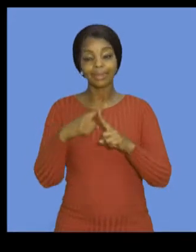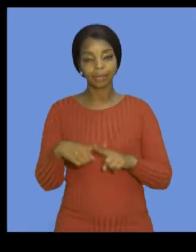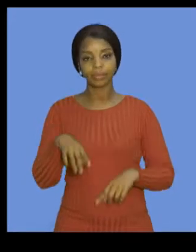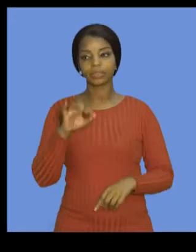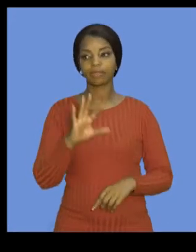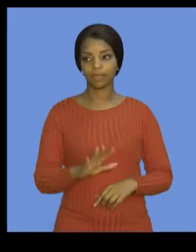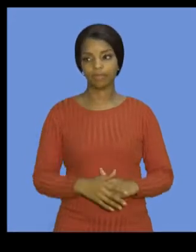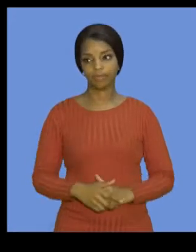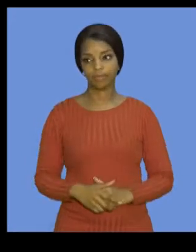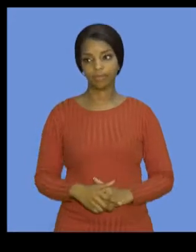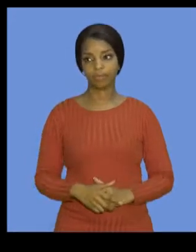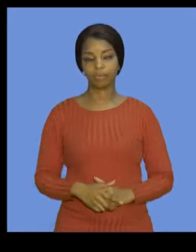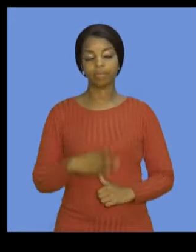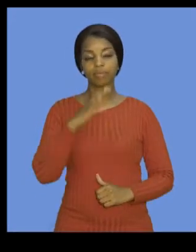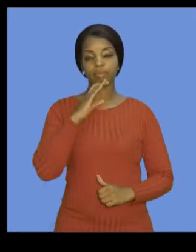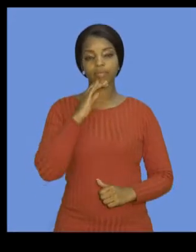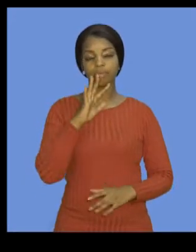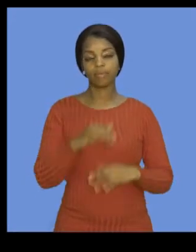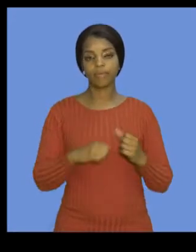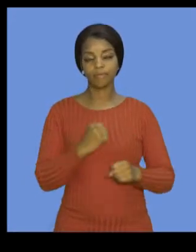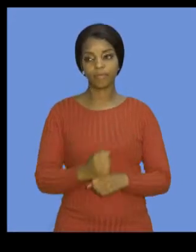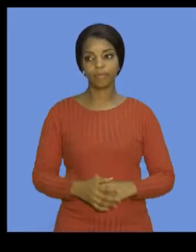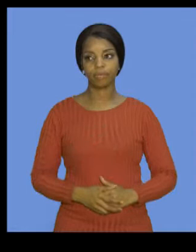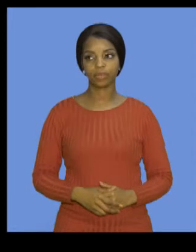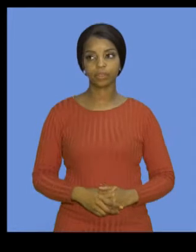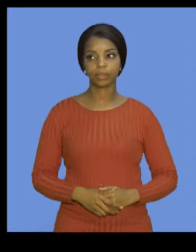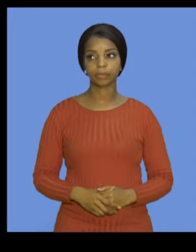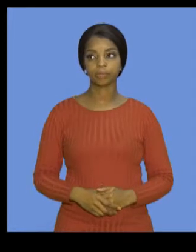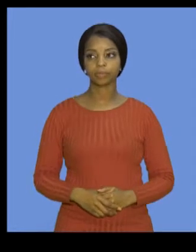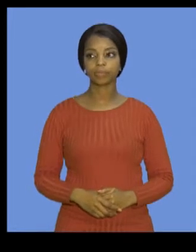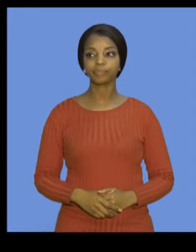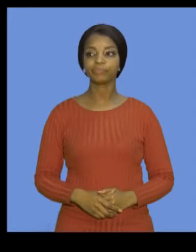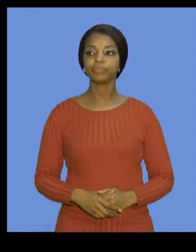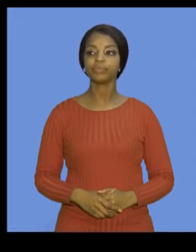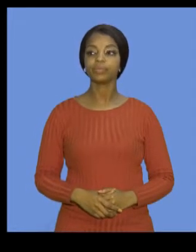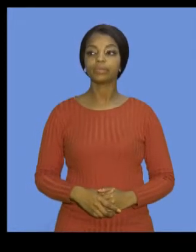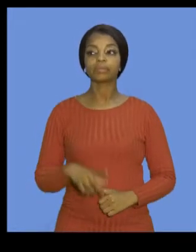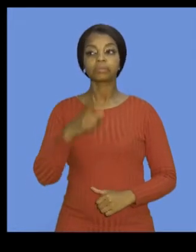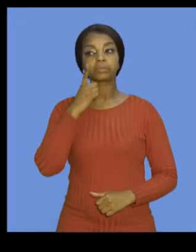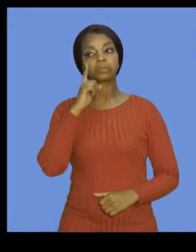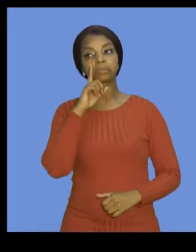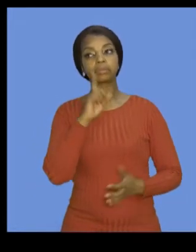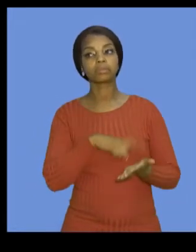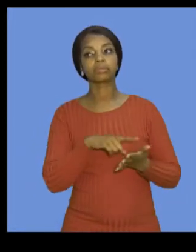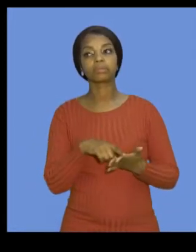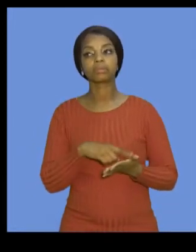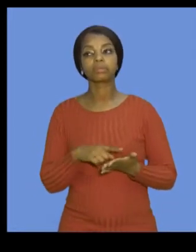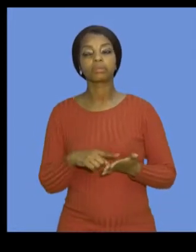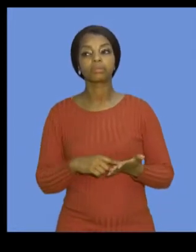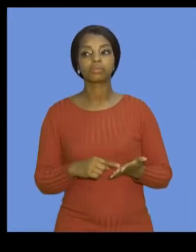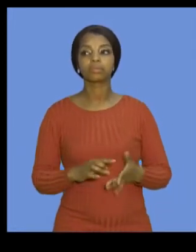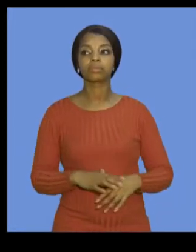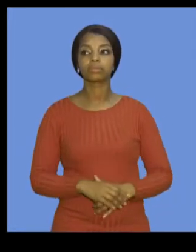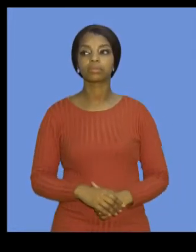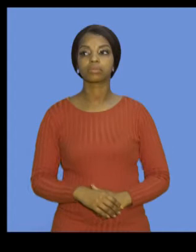Multiply this by 5, which is for 5 years. Then let's just quickly go to the calculator and see exactly what this